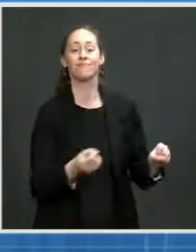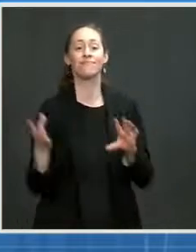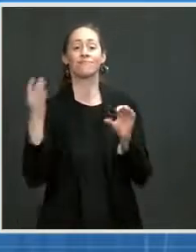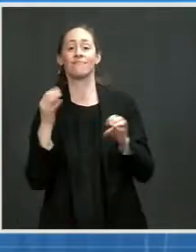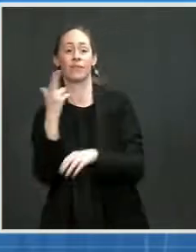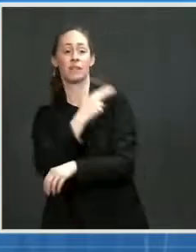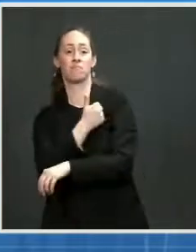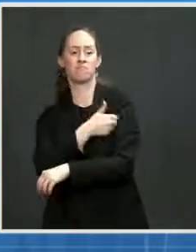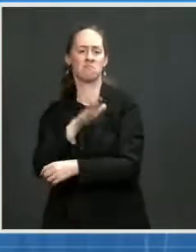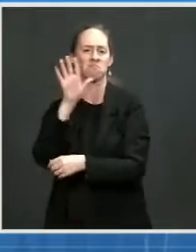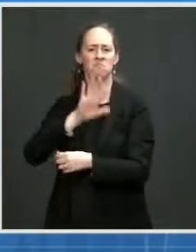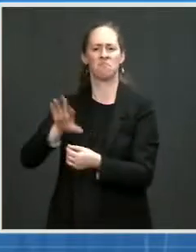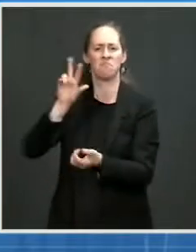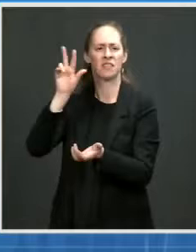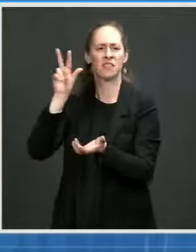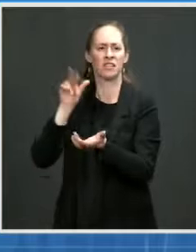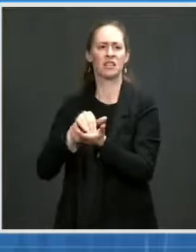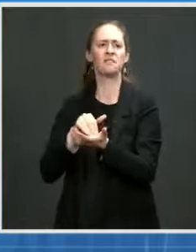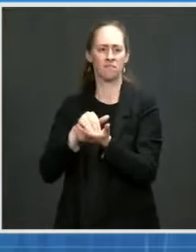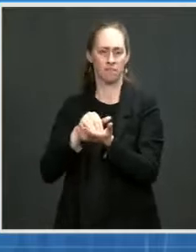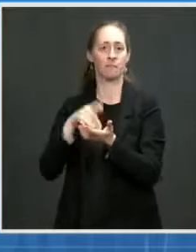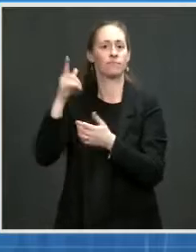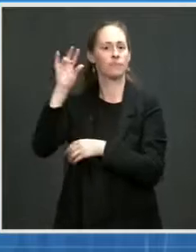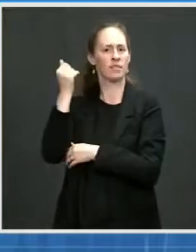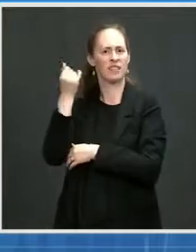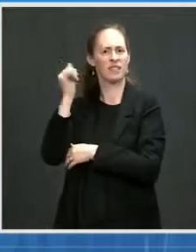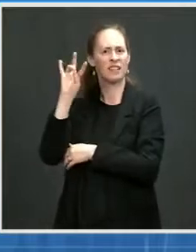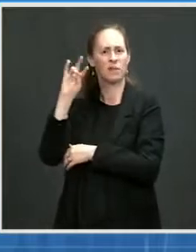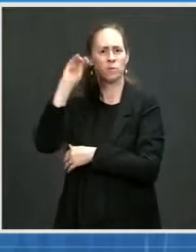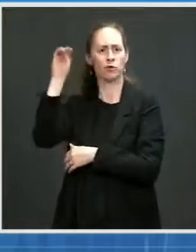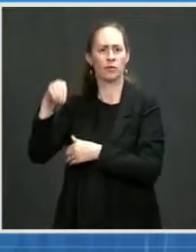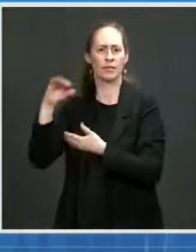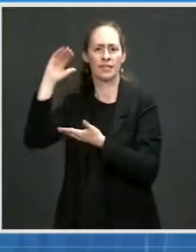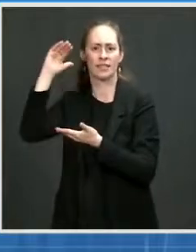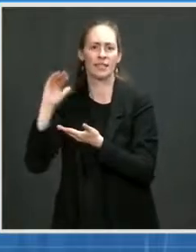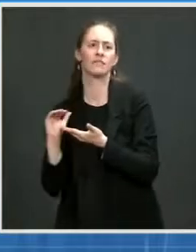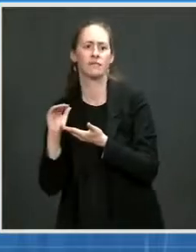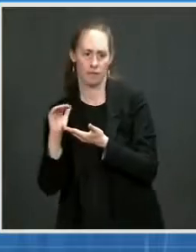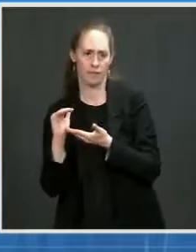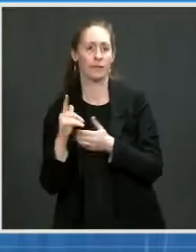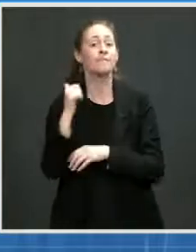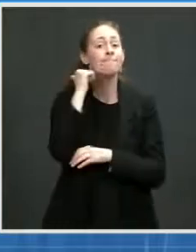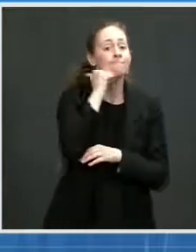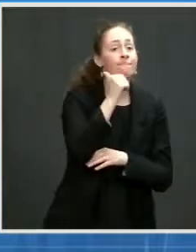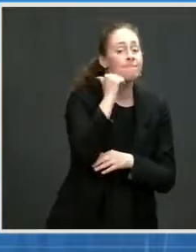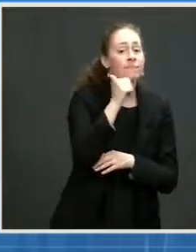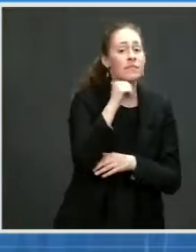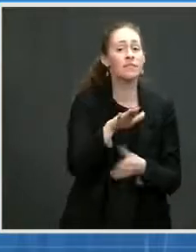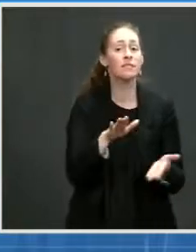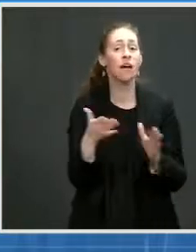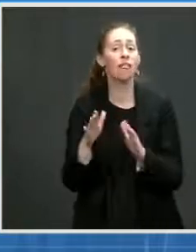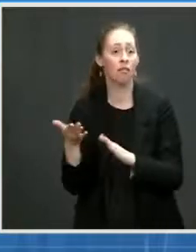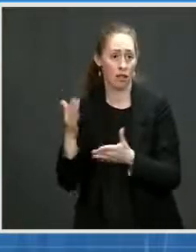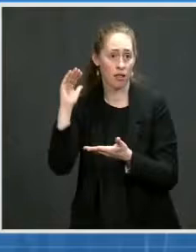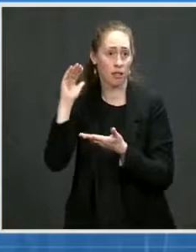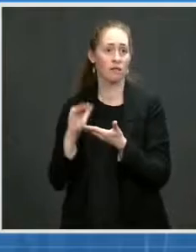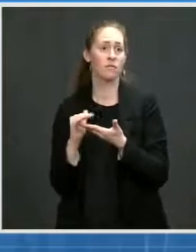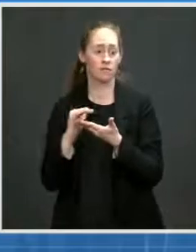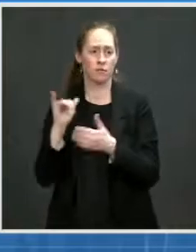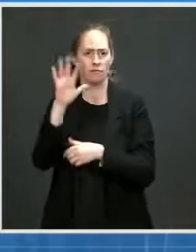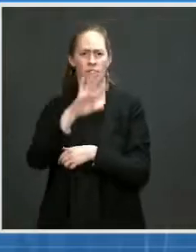prior 7-day period. And 7-day average daily deaths have also declined to 501 per